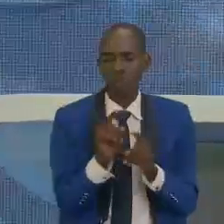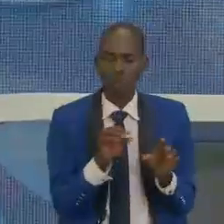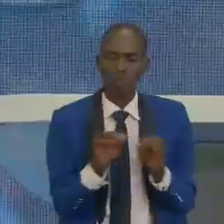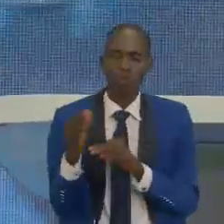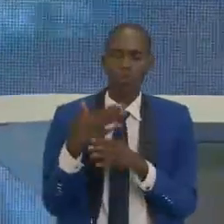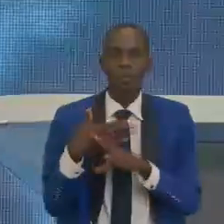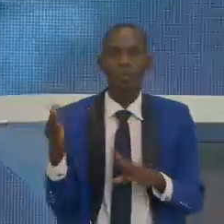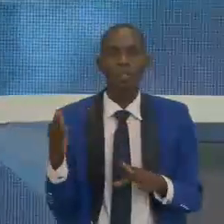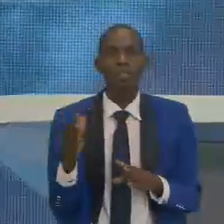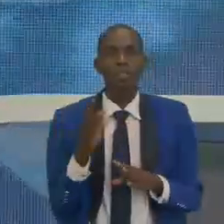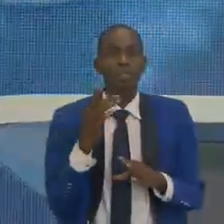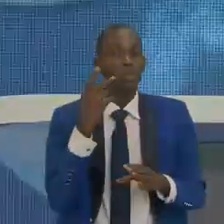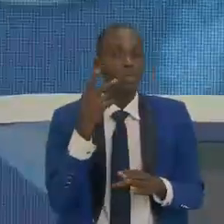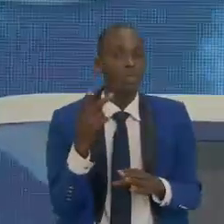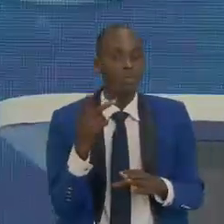Deliberately,